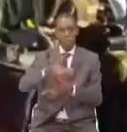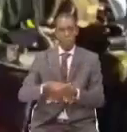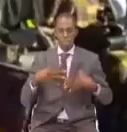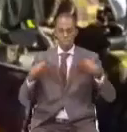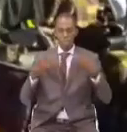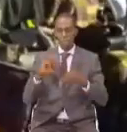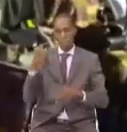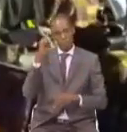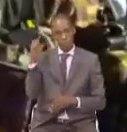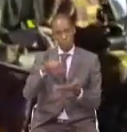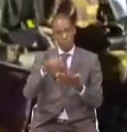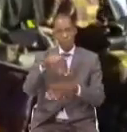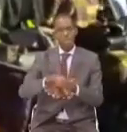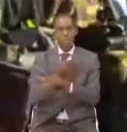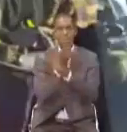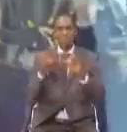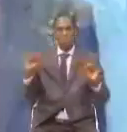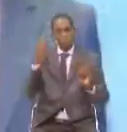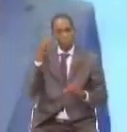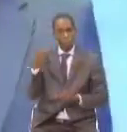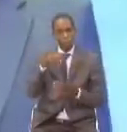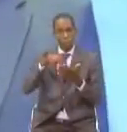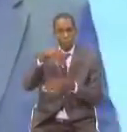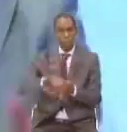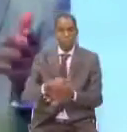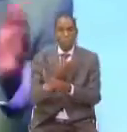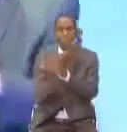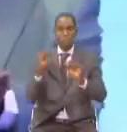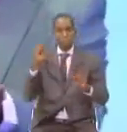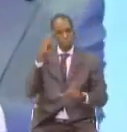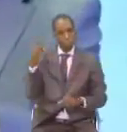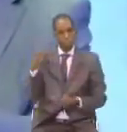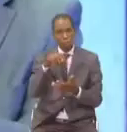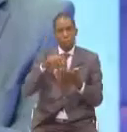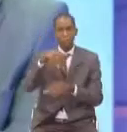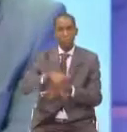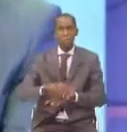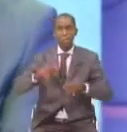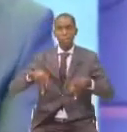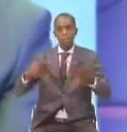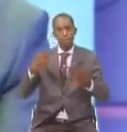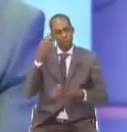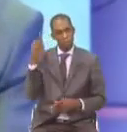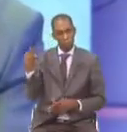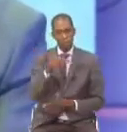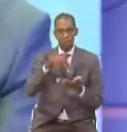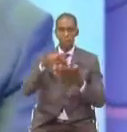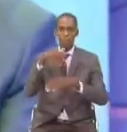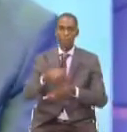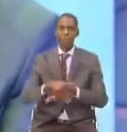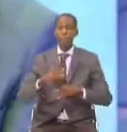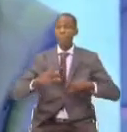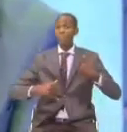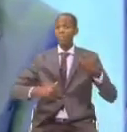tonight. Deliverance for you tonight. Redemption for you tonight. Provision for you tonight.